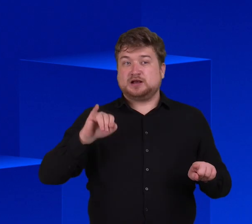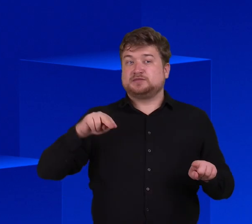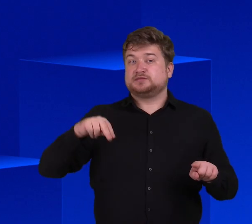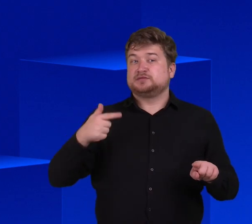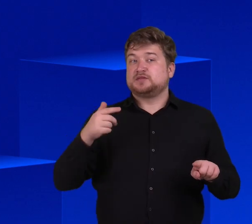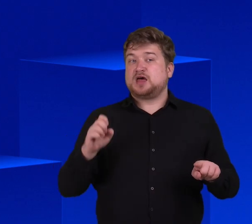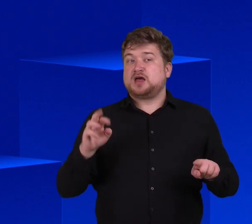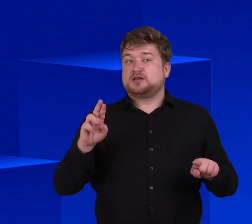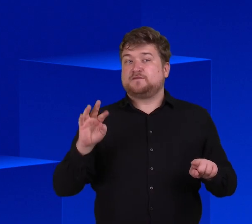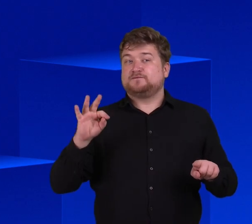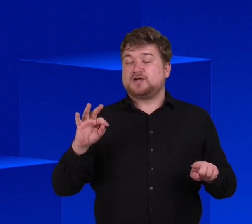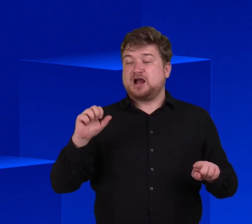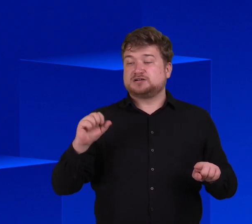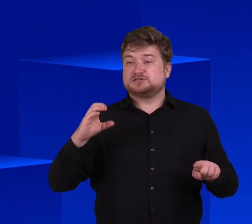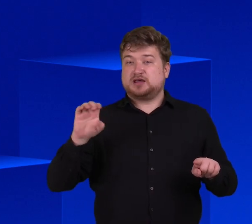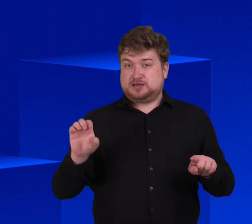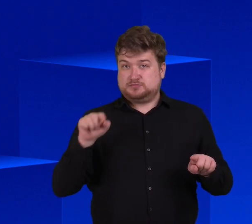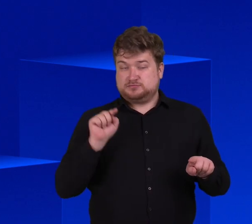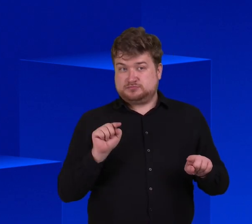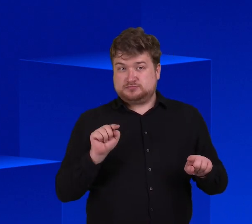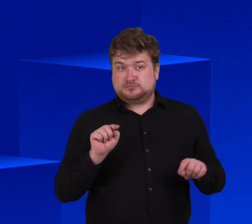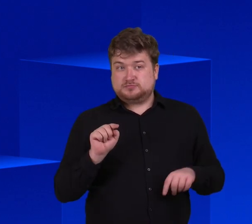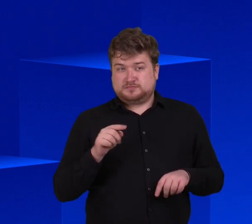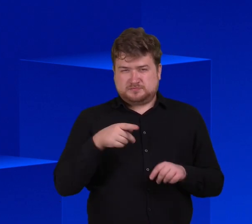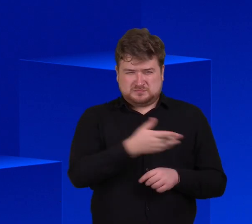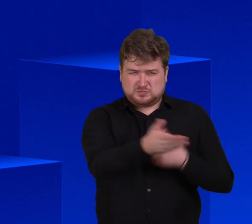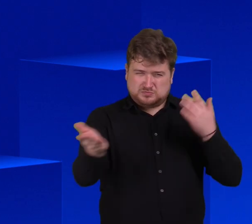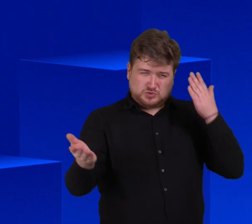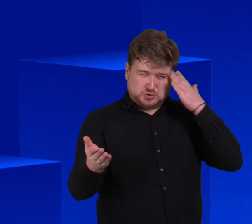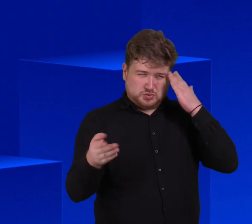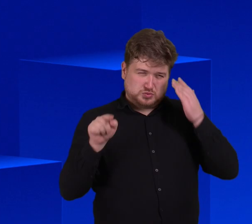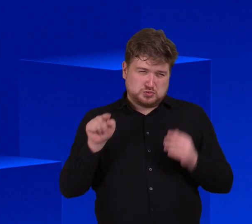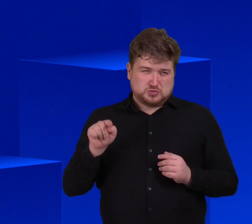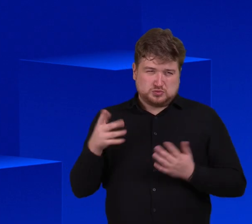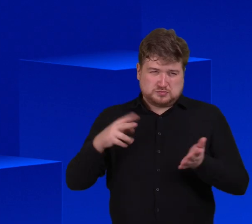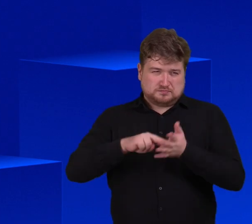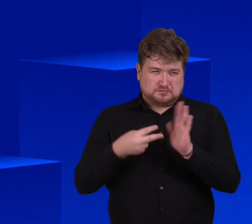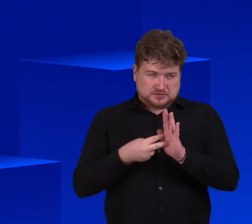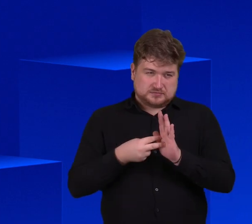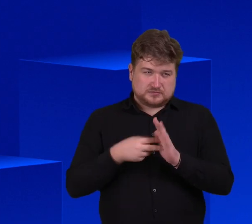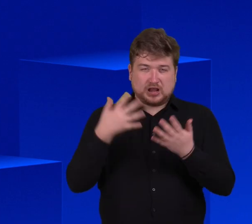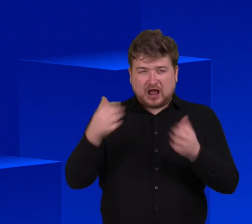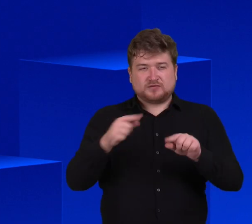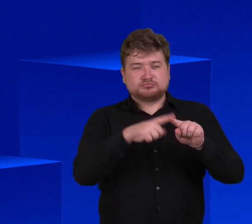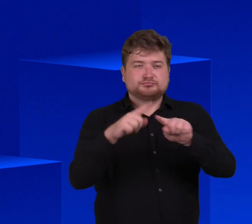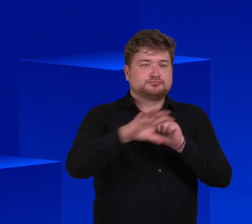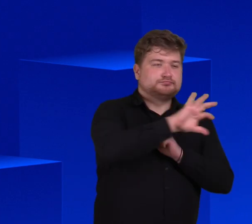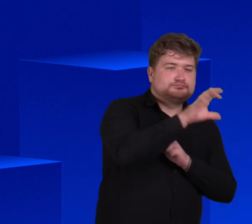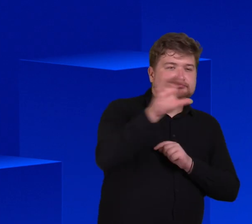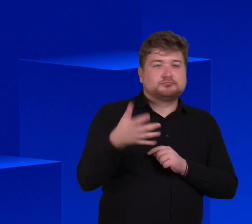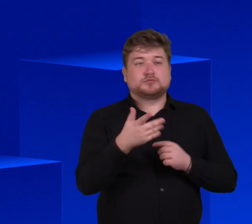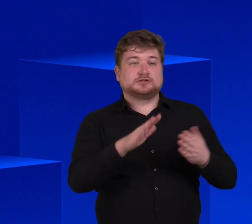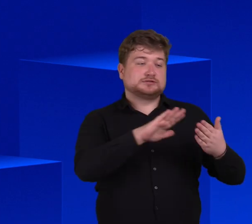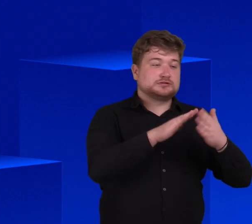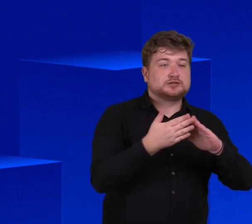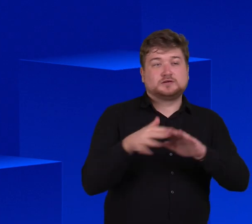of functional areas. We have mountainous areas, islands, peripheral areas, rural areas, and so on. But also, we